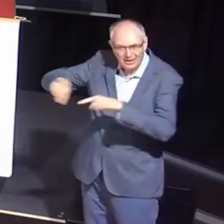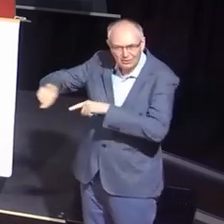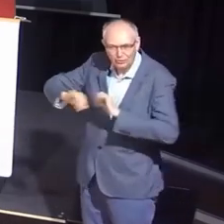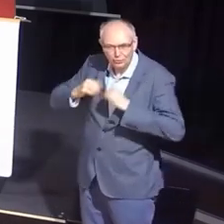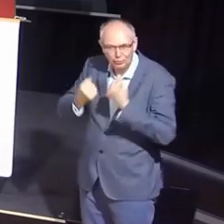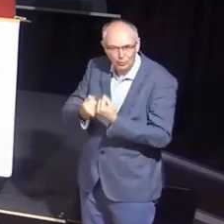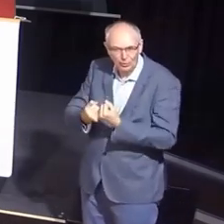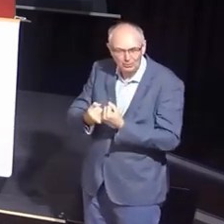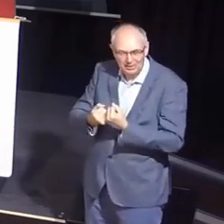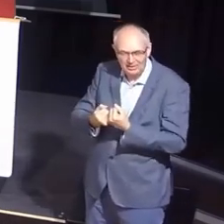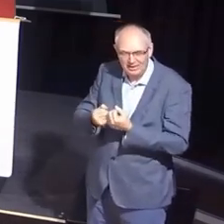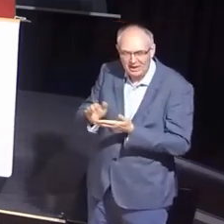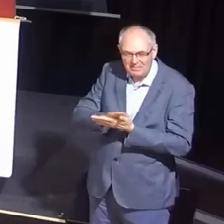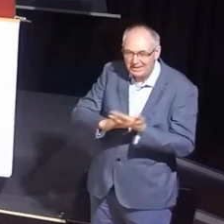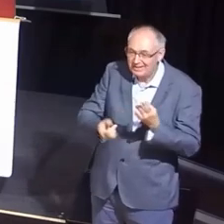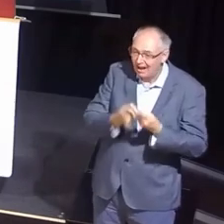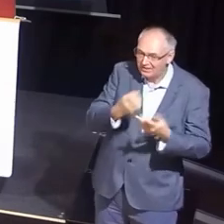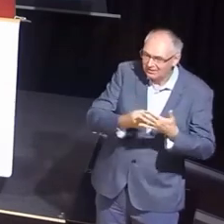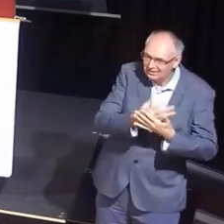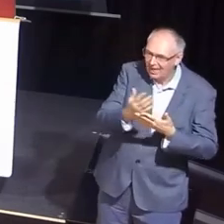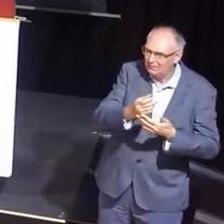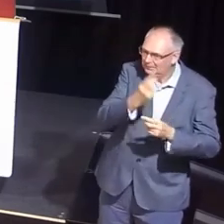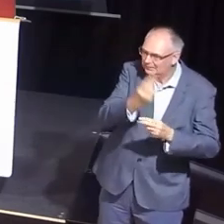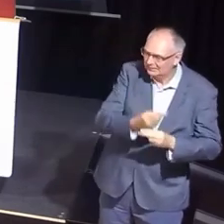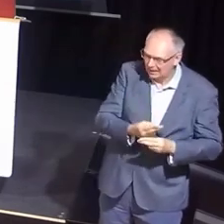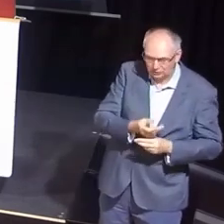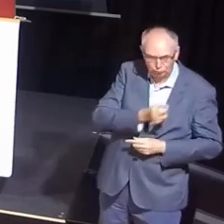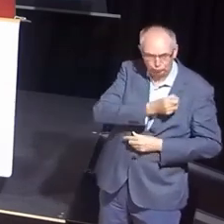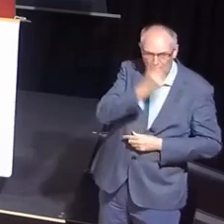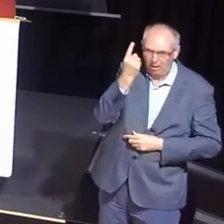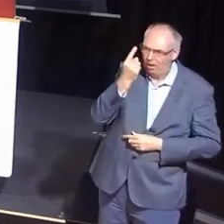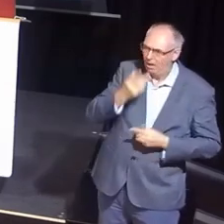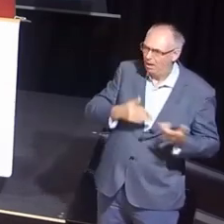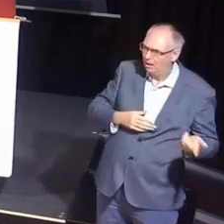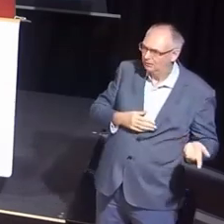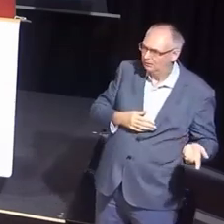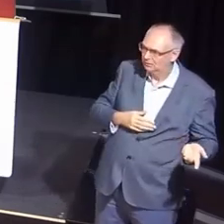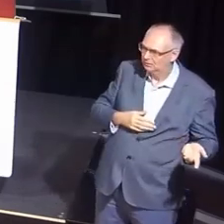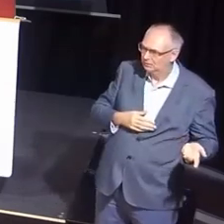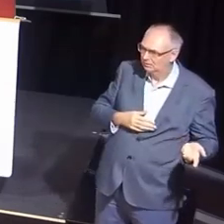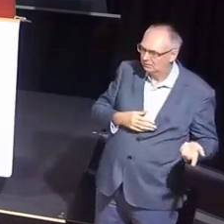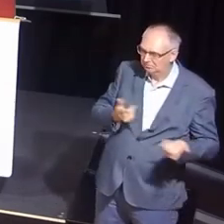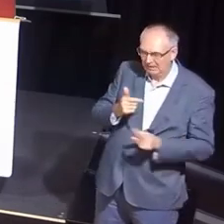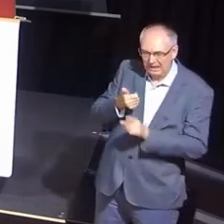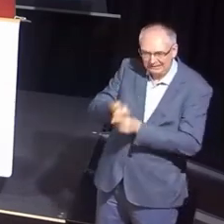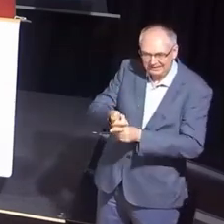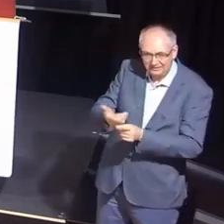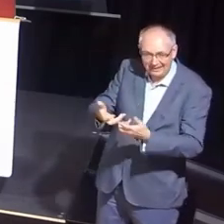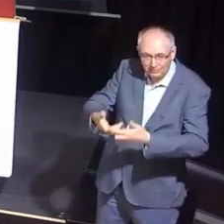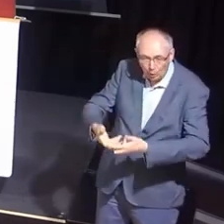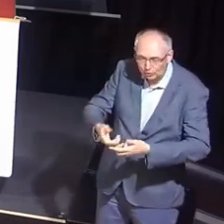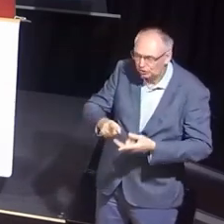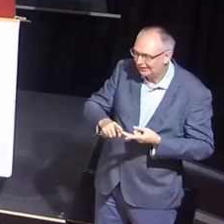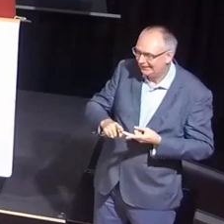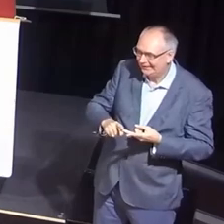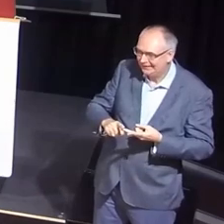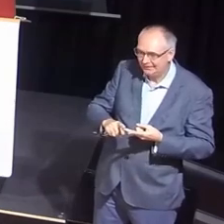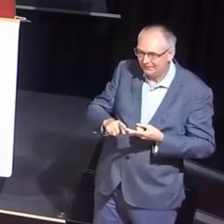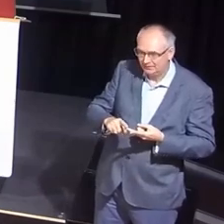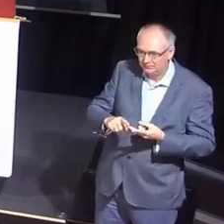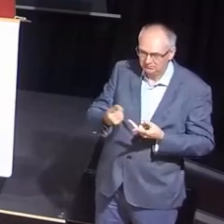make other developers, designers, and people recognize the fact that assistive technology and things that are built for a particular